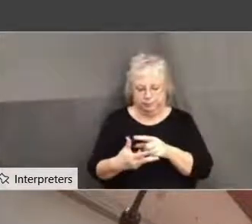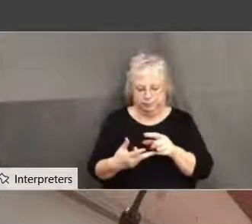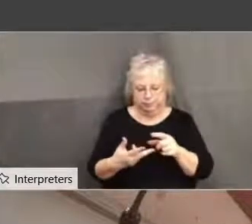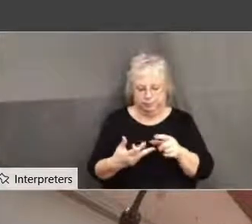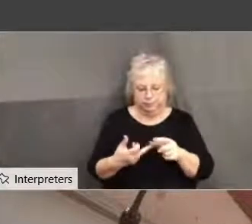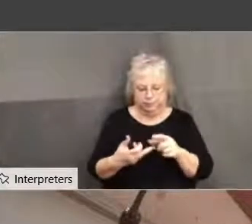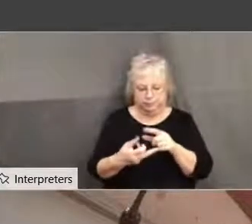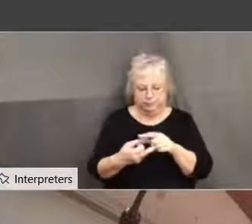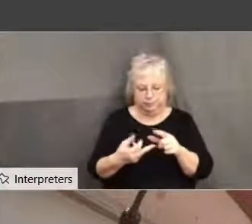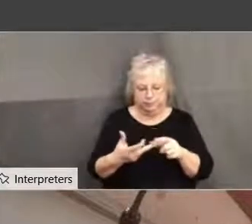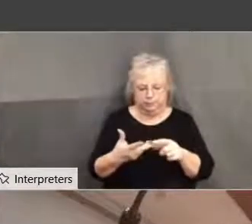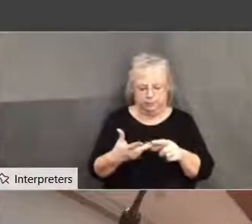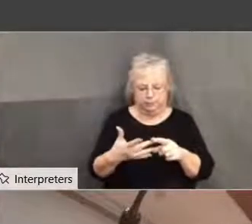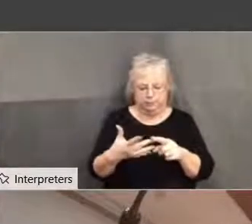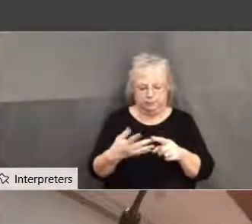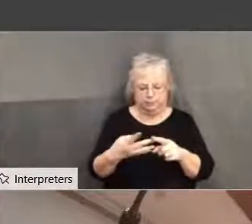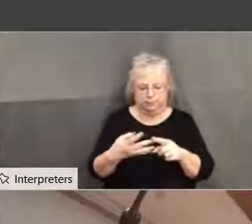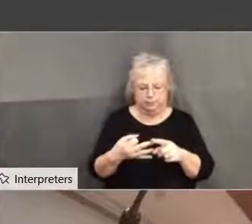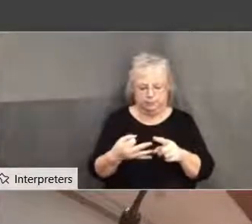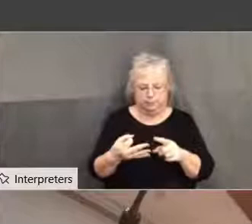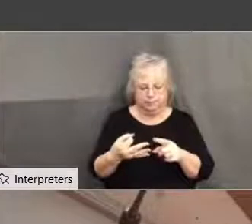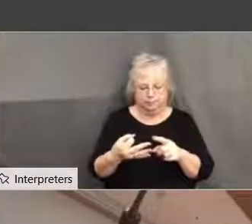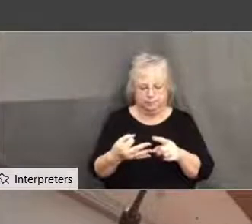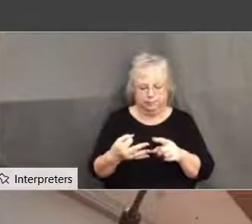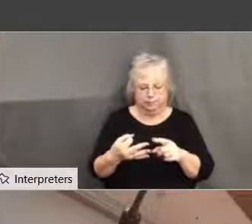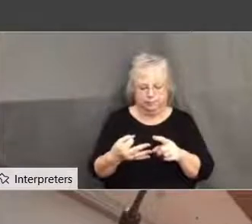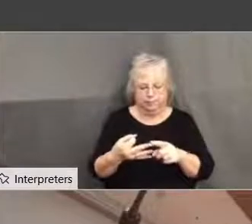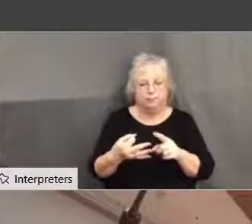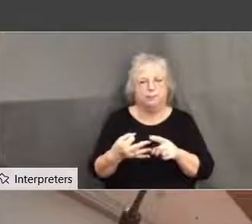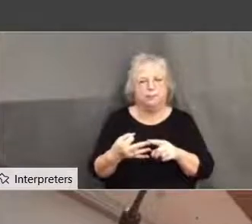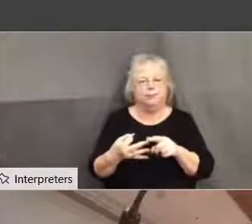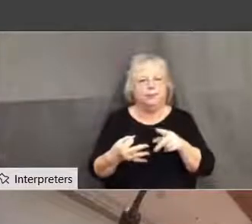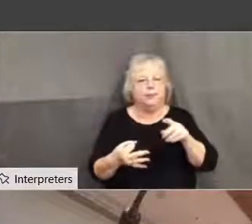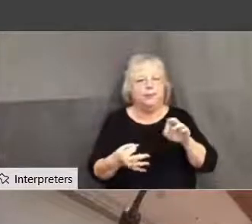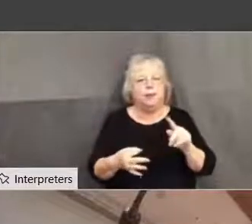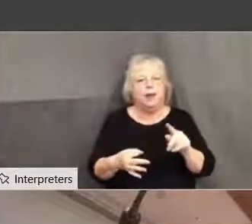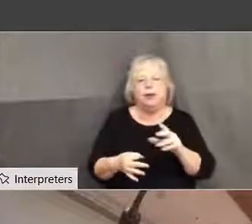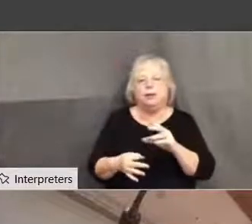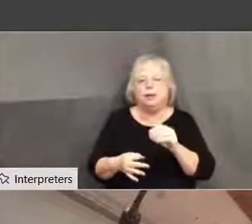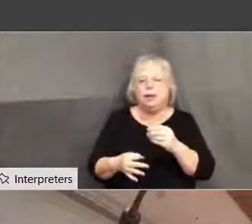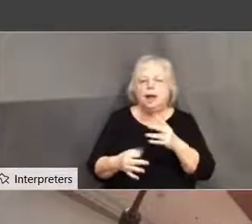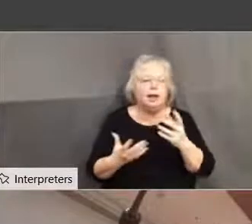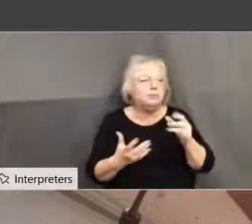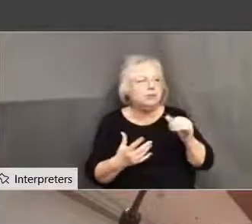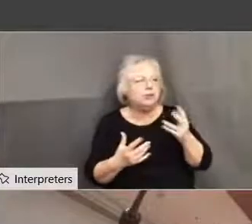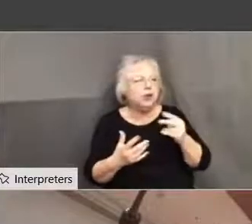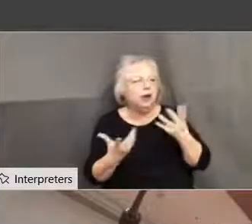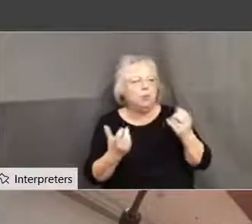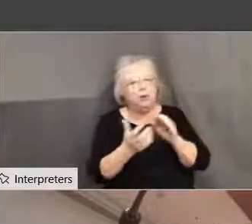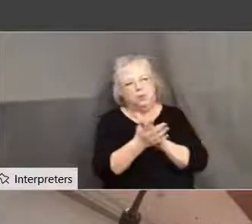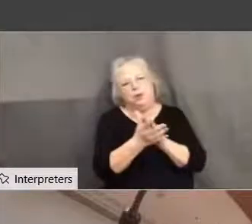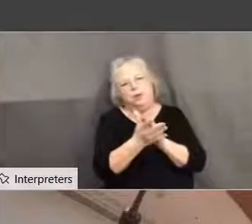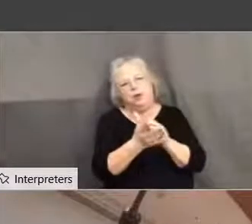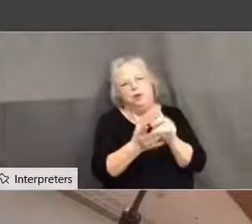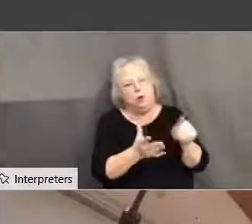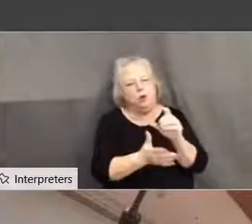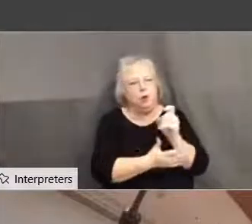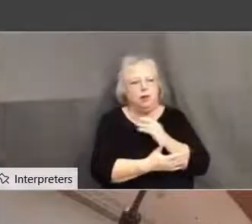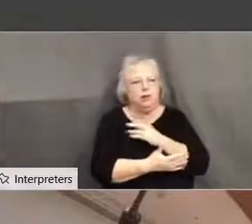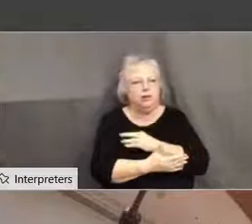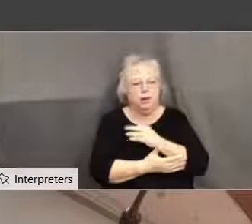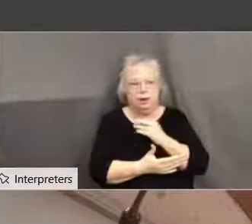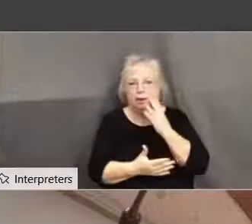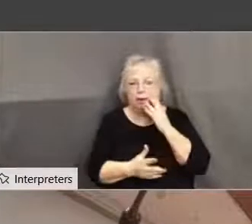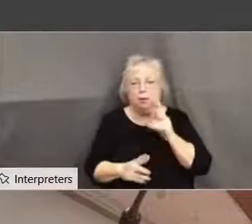Director Peck. Thank you. I'll be very brief. John, I just wanted to commend you and your staff. I know that parks are being used more than